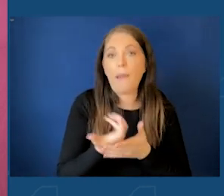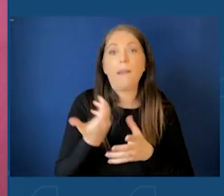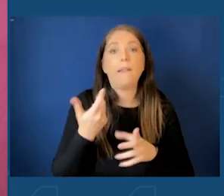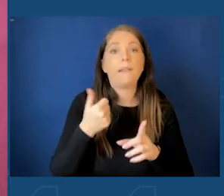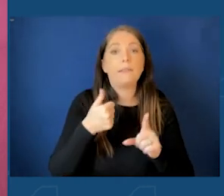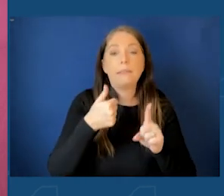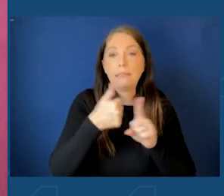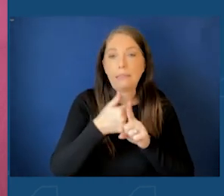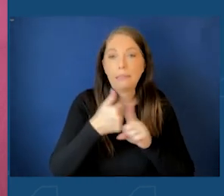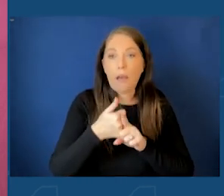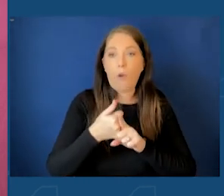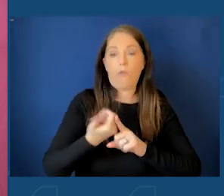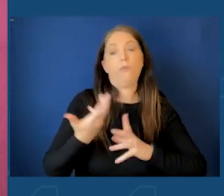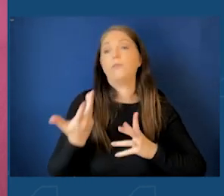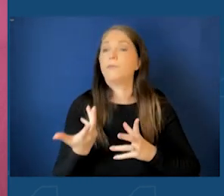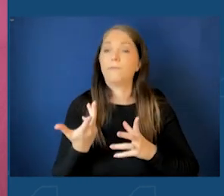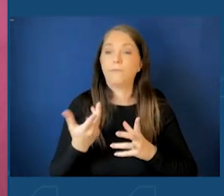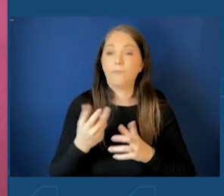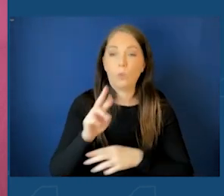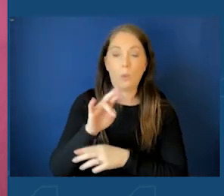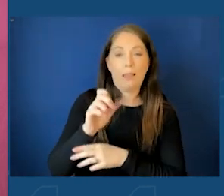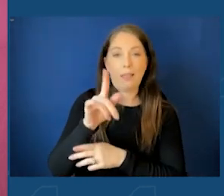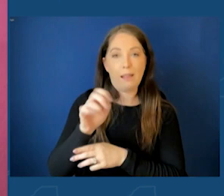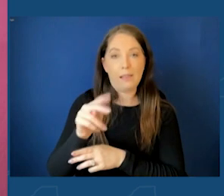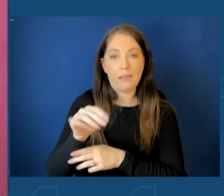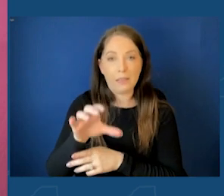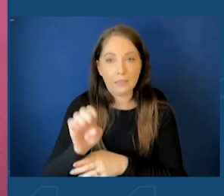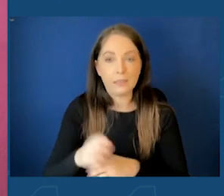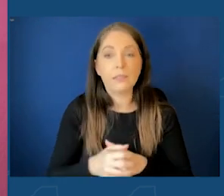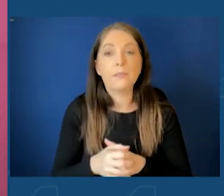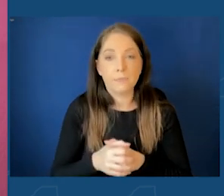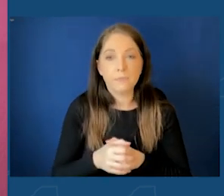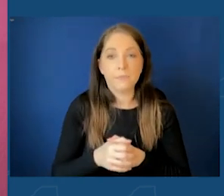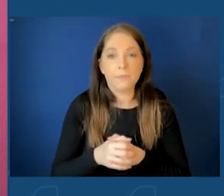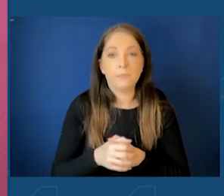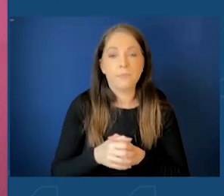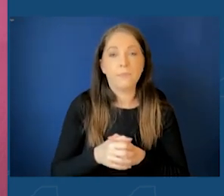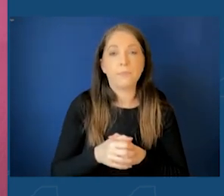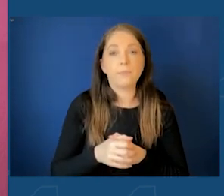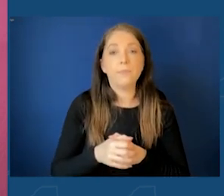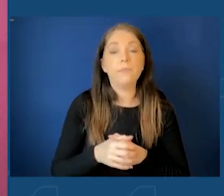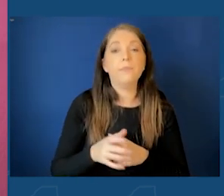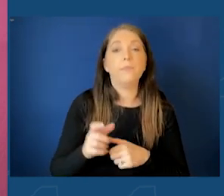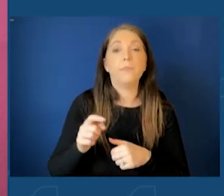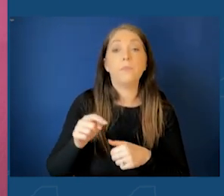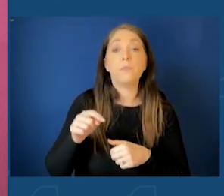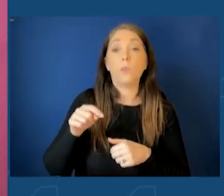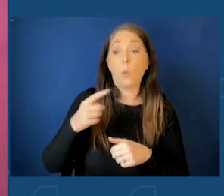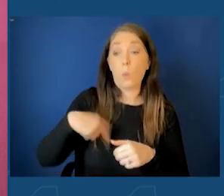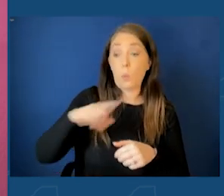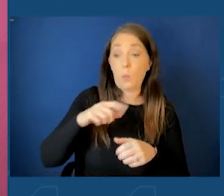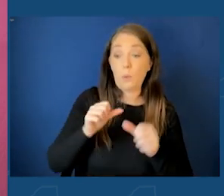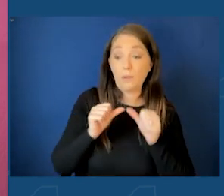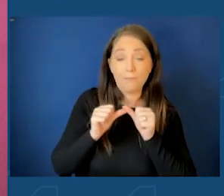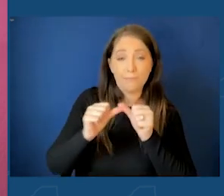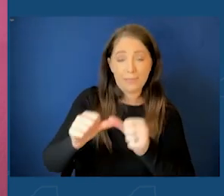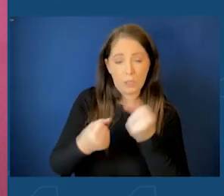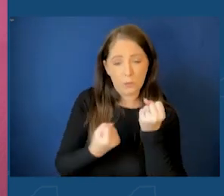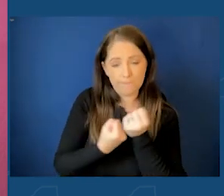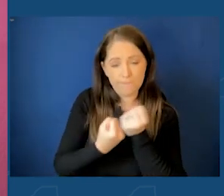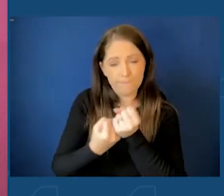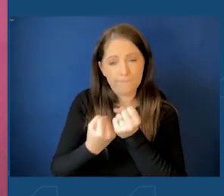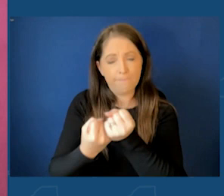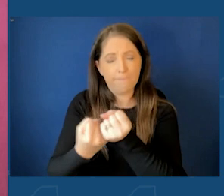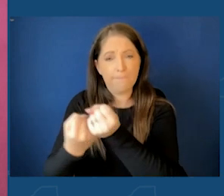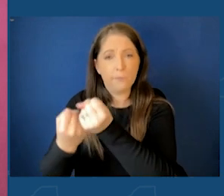and underserved communities is far from complete. But with the continued commitment of those standing here today and countless